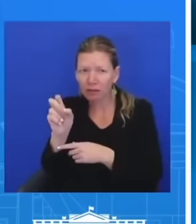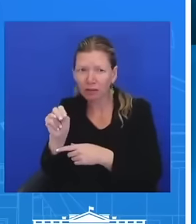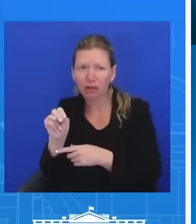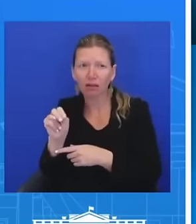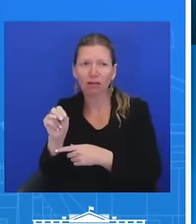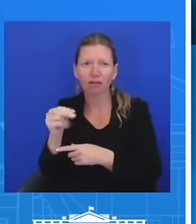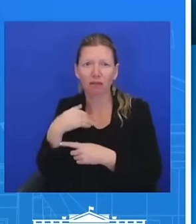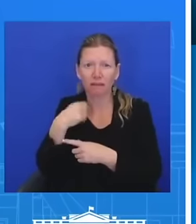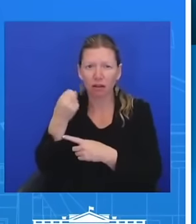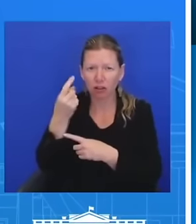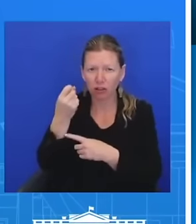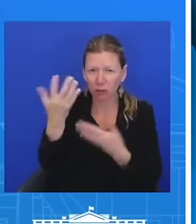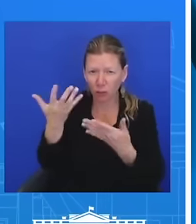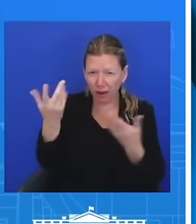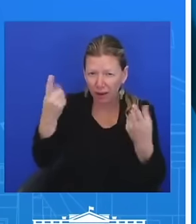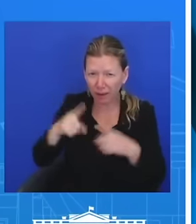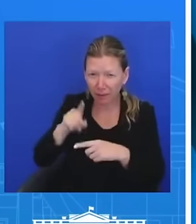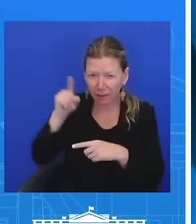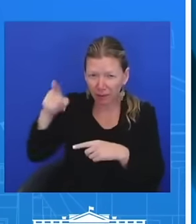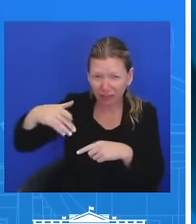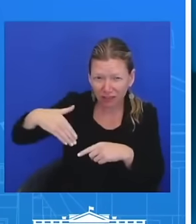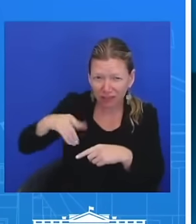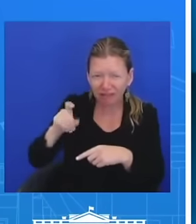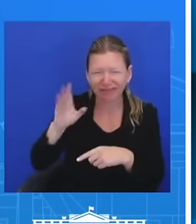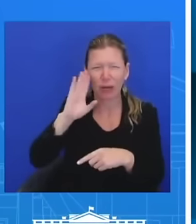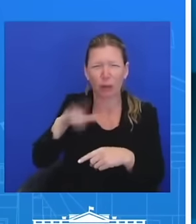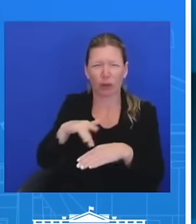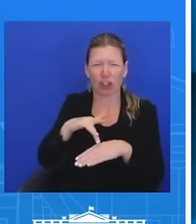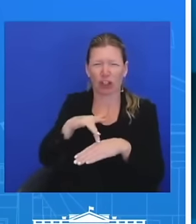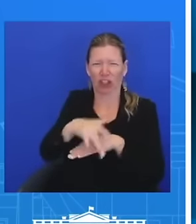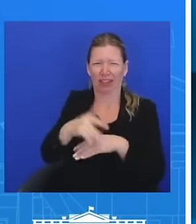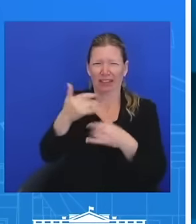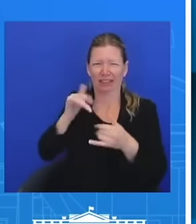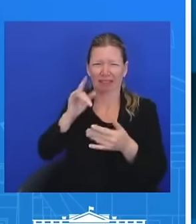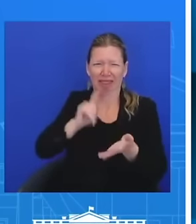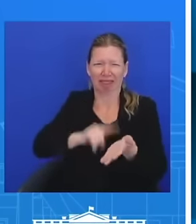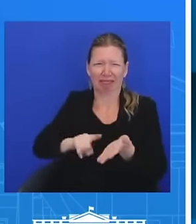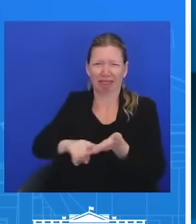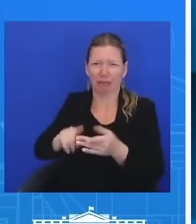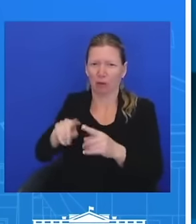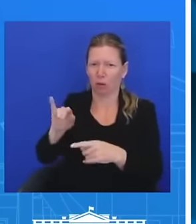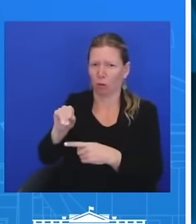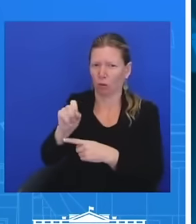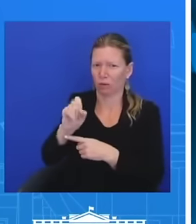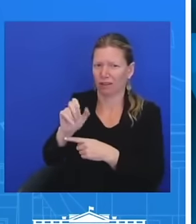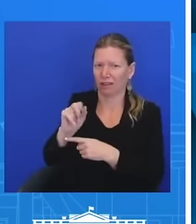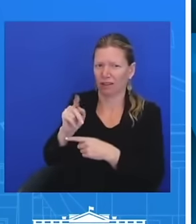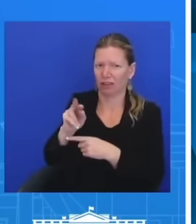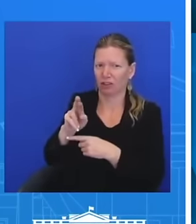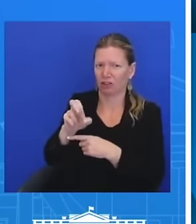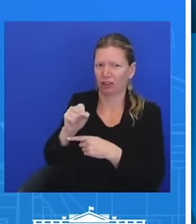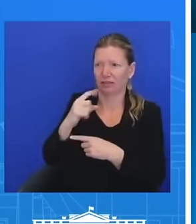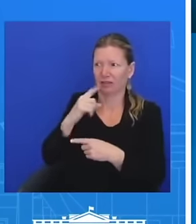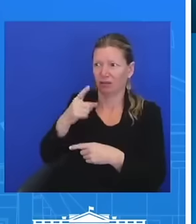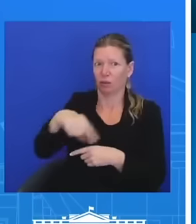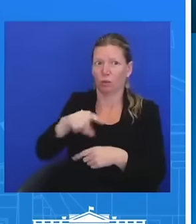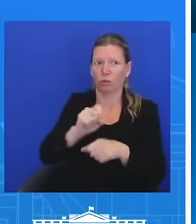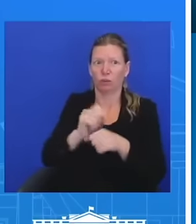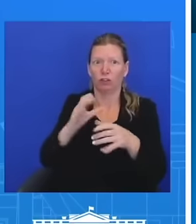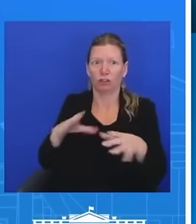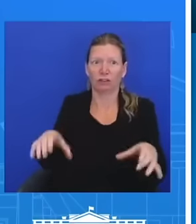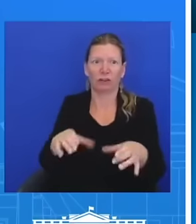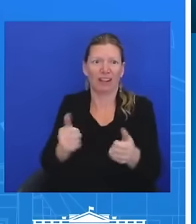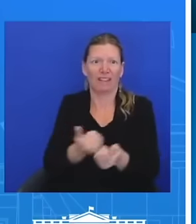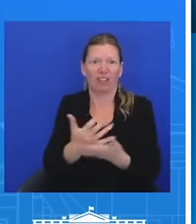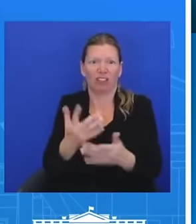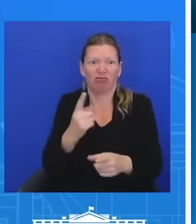It sounds, based on what Jose Andres has said, that these workers were doing everything right. Their vehicle was marked. They were in a safe